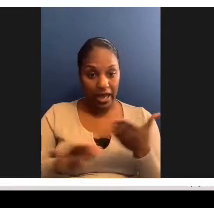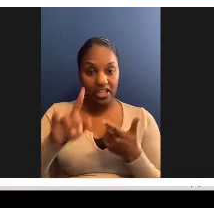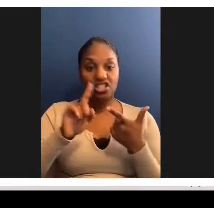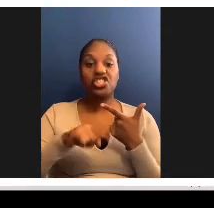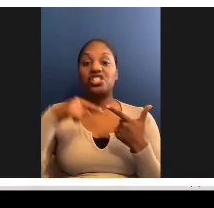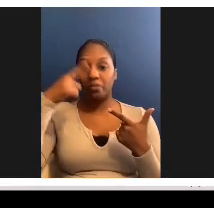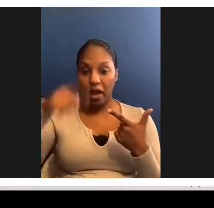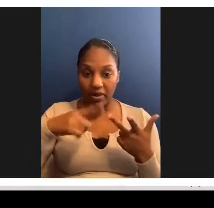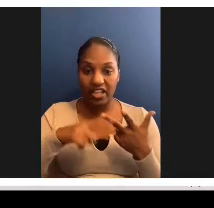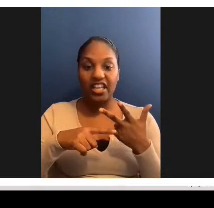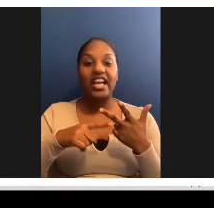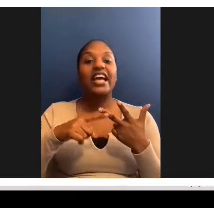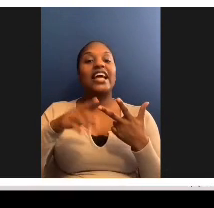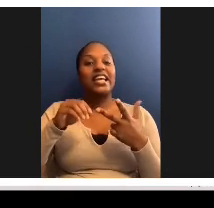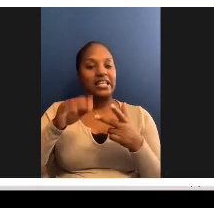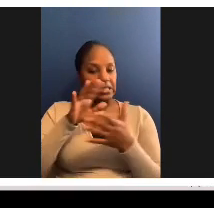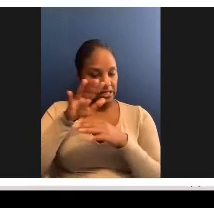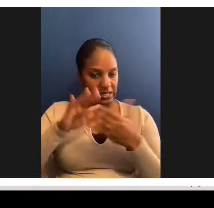area, and it's medium.